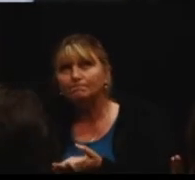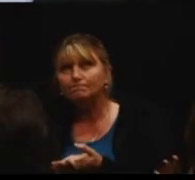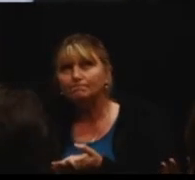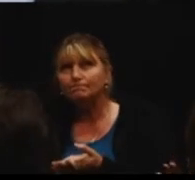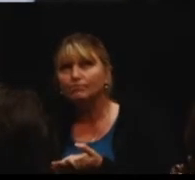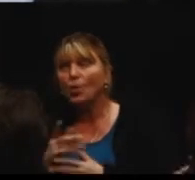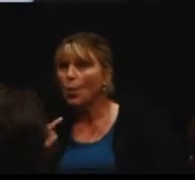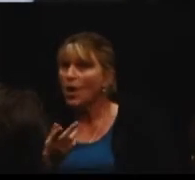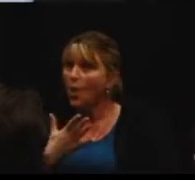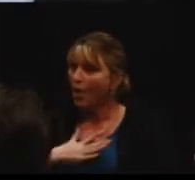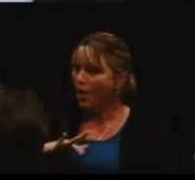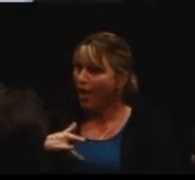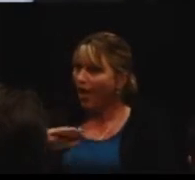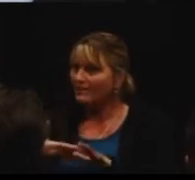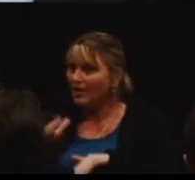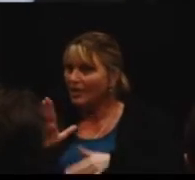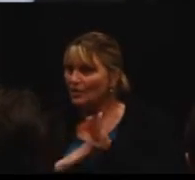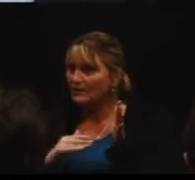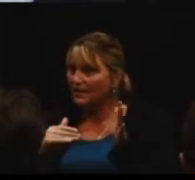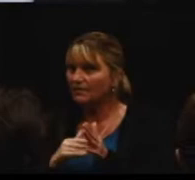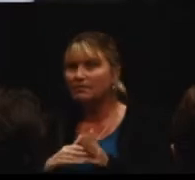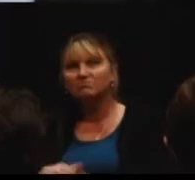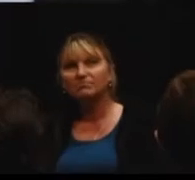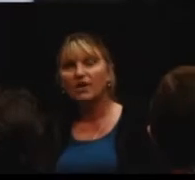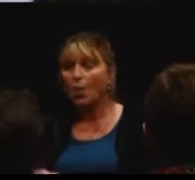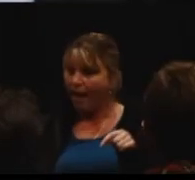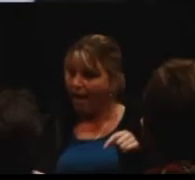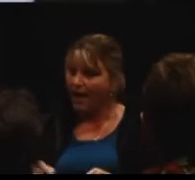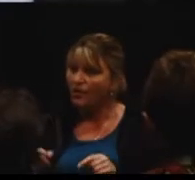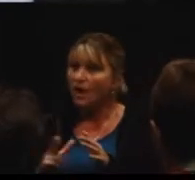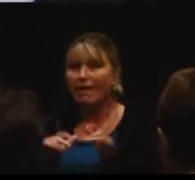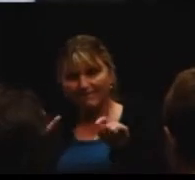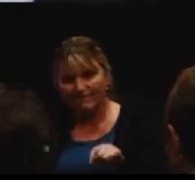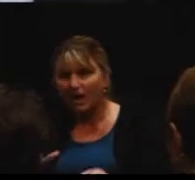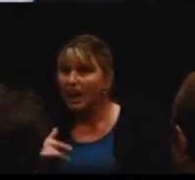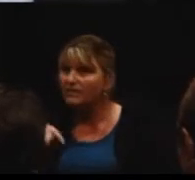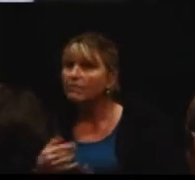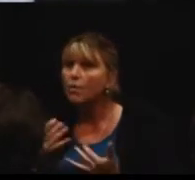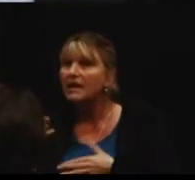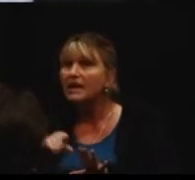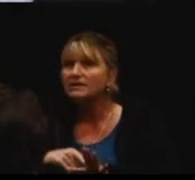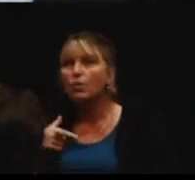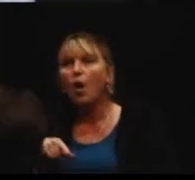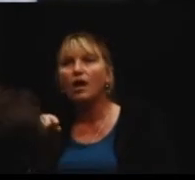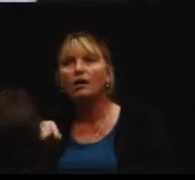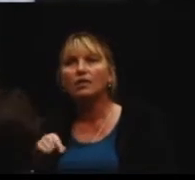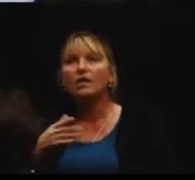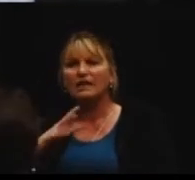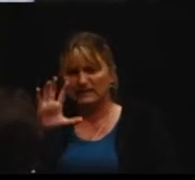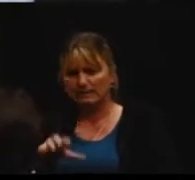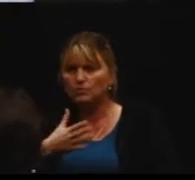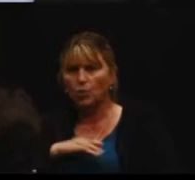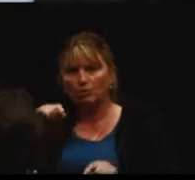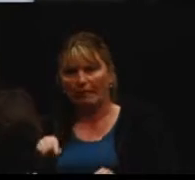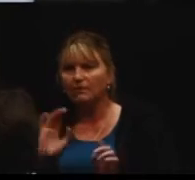want to live a lifestyle here in New Zealand. We come to New Zealand because and live here for many years because this is the place that we want to be,